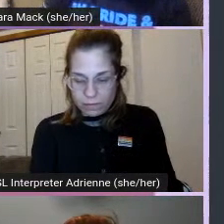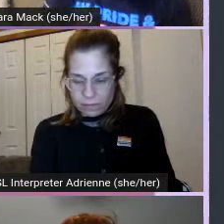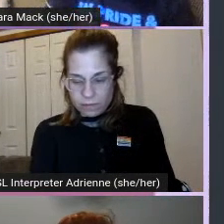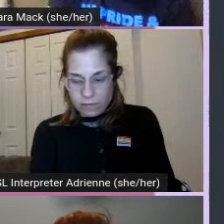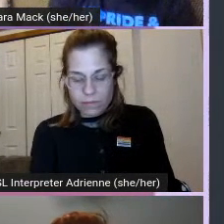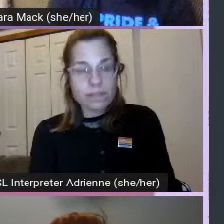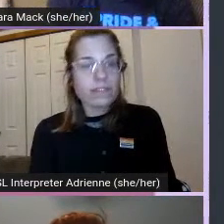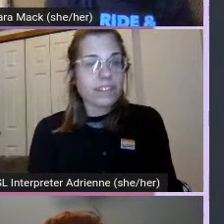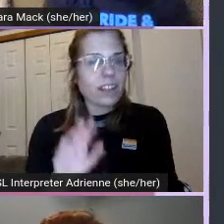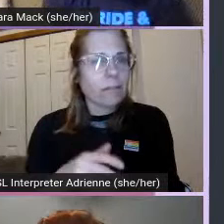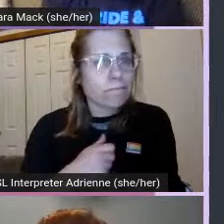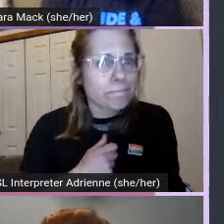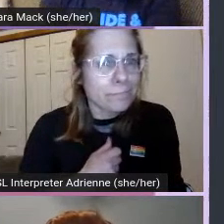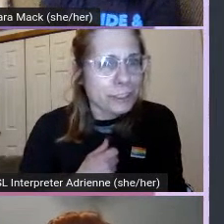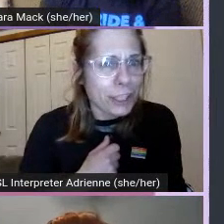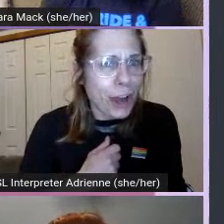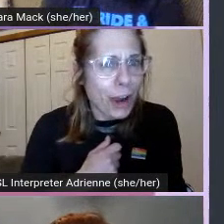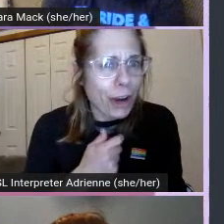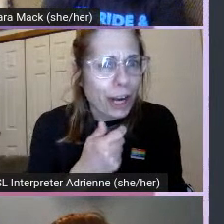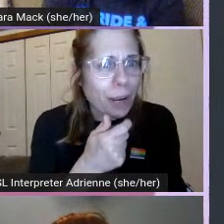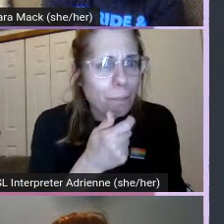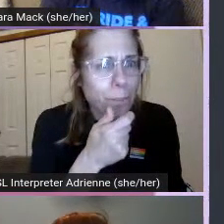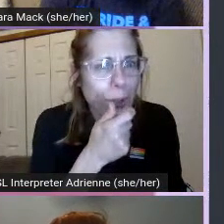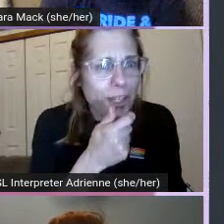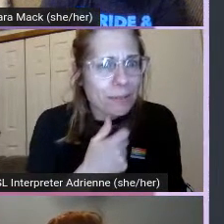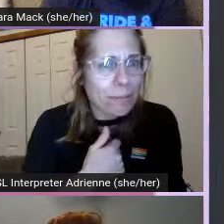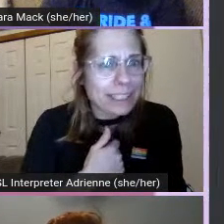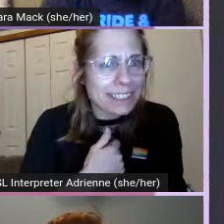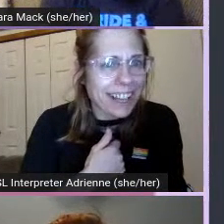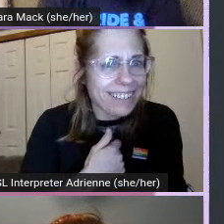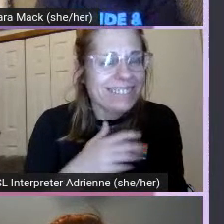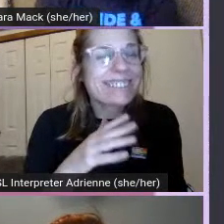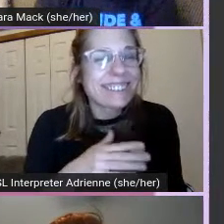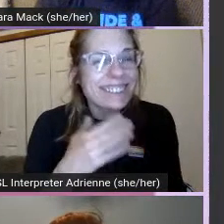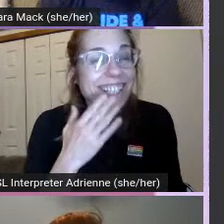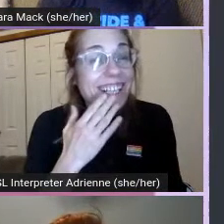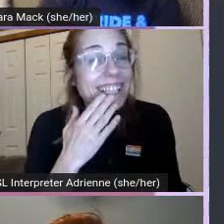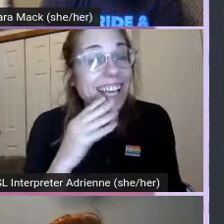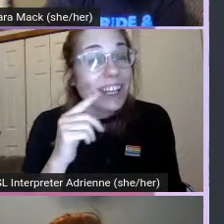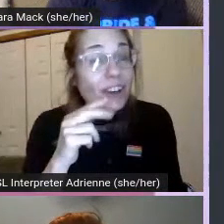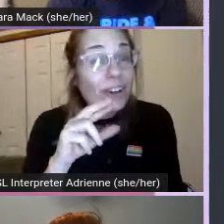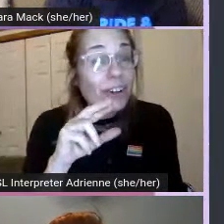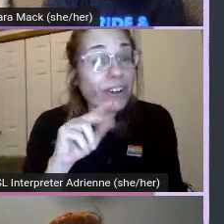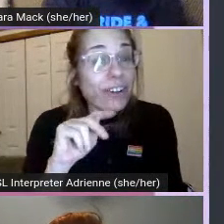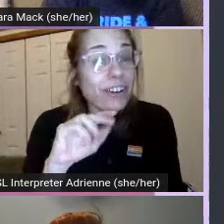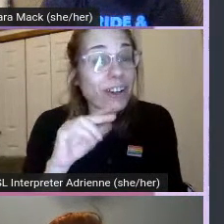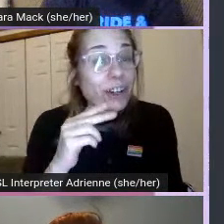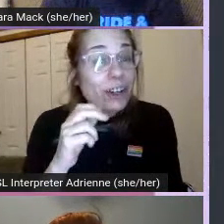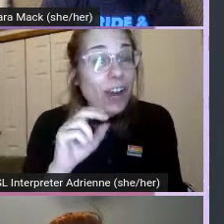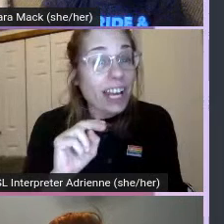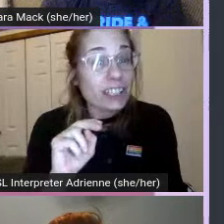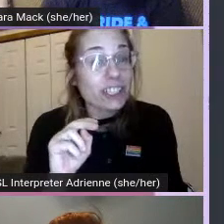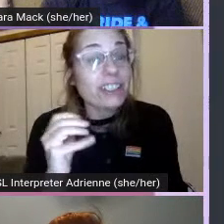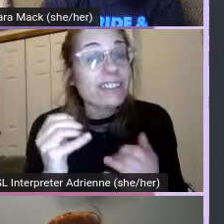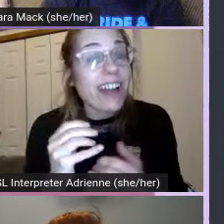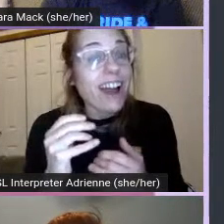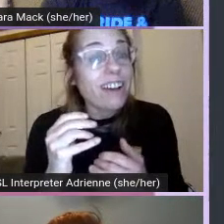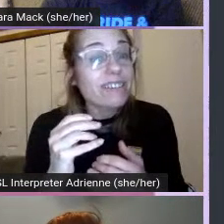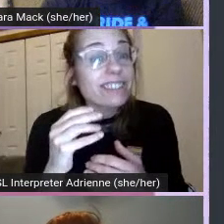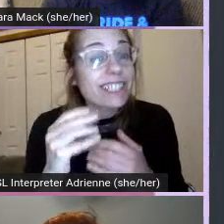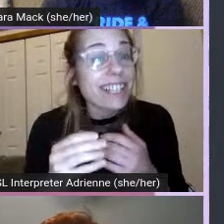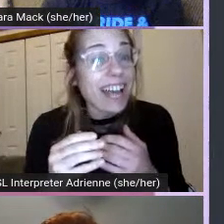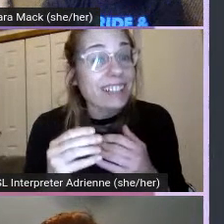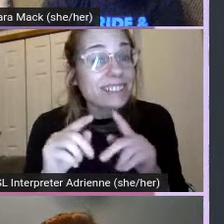Sorry, I muted myself. Thank you, Gretchen. Let's hop over to the next slide. Thank you for that overview.